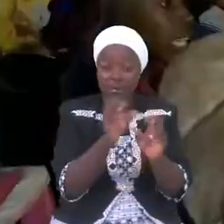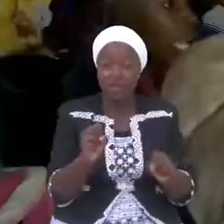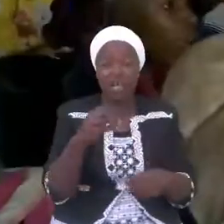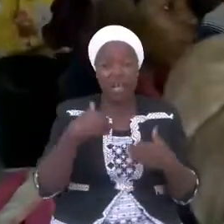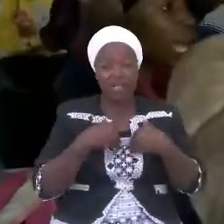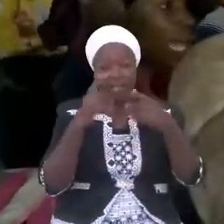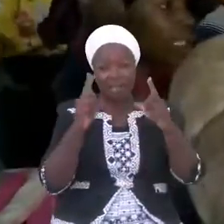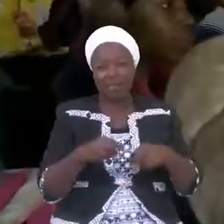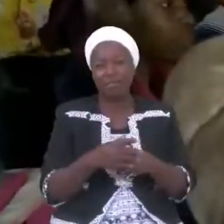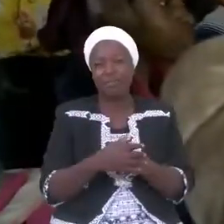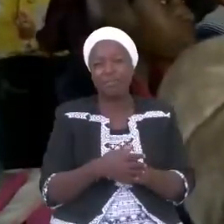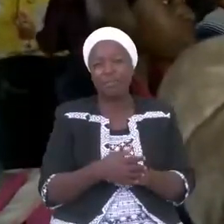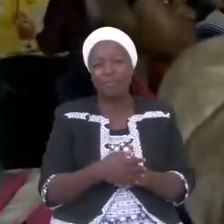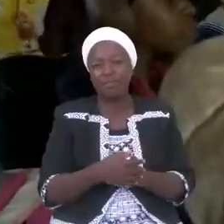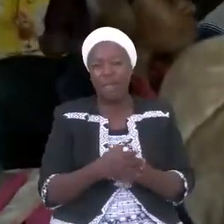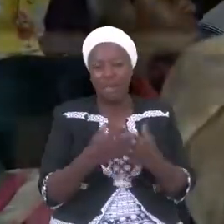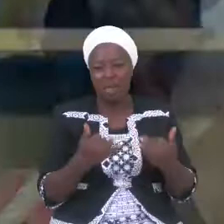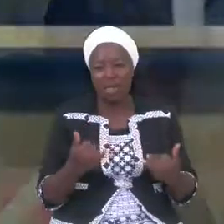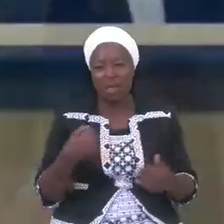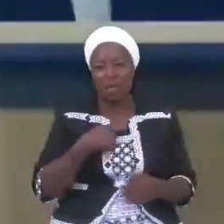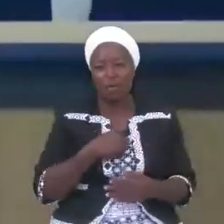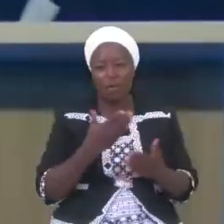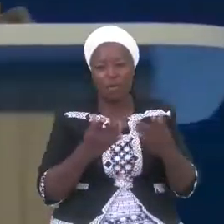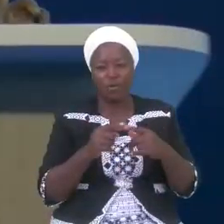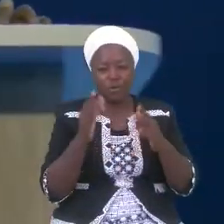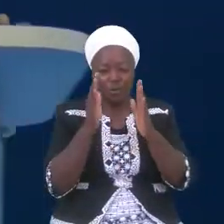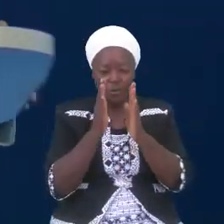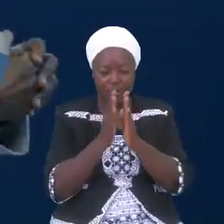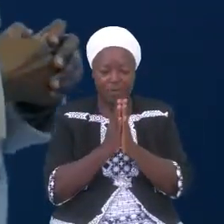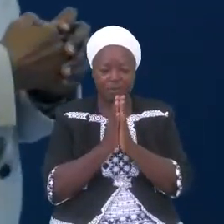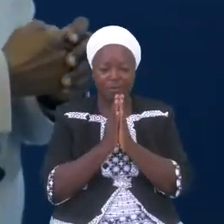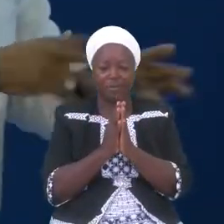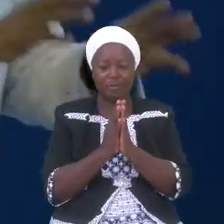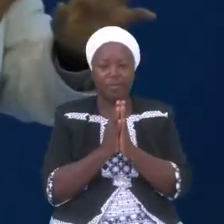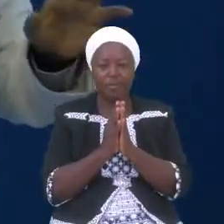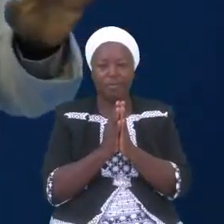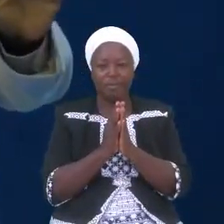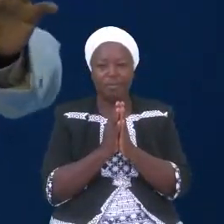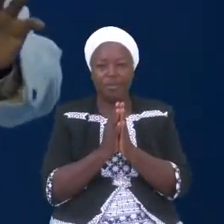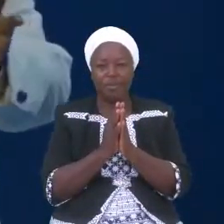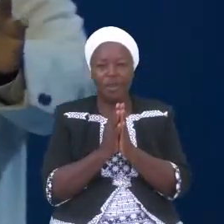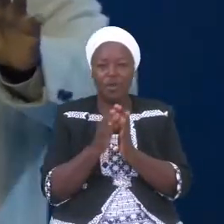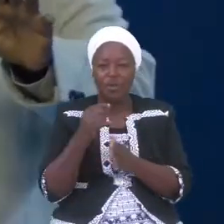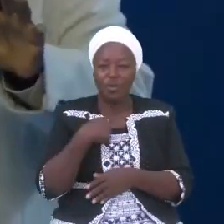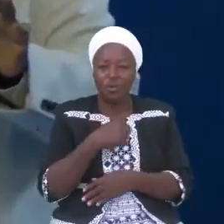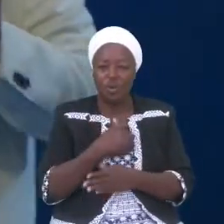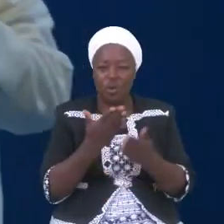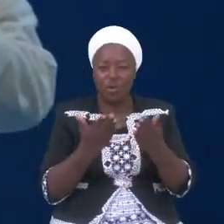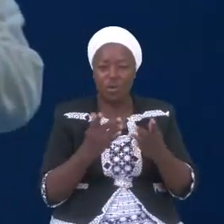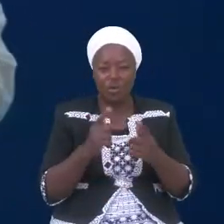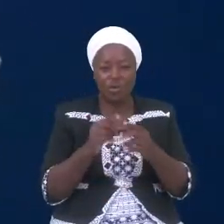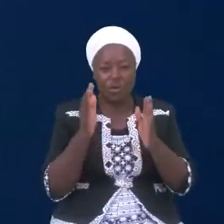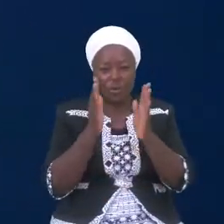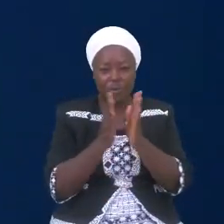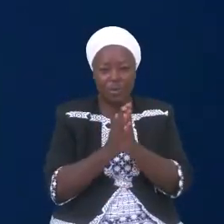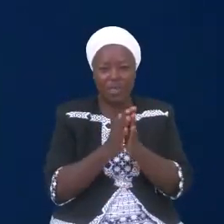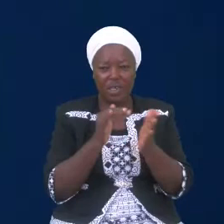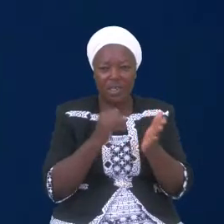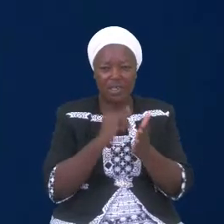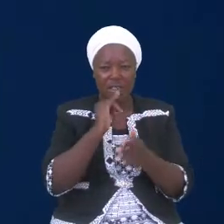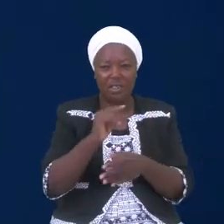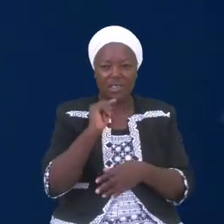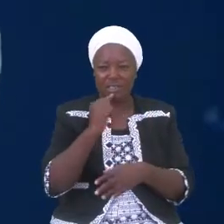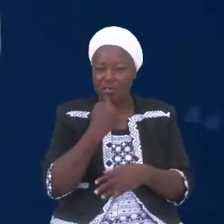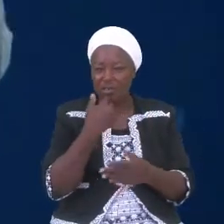come. Heads bowed and eyes closed. Heads bowed and eyes